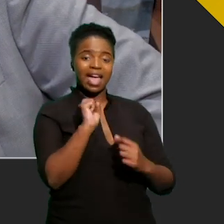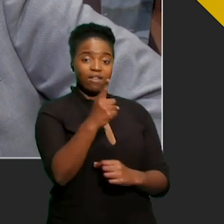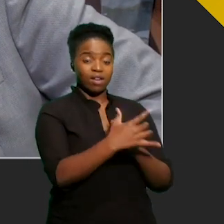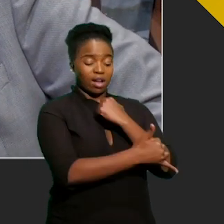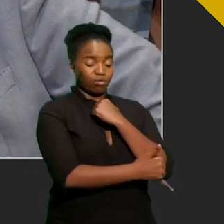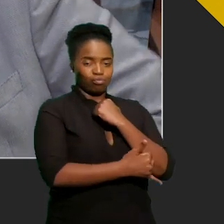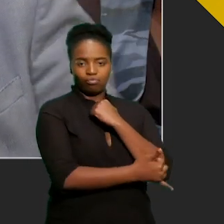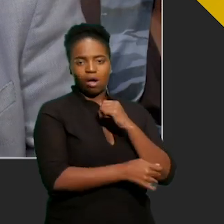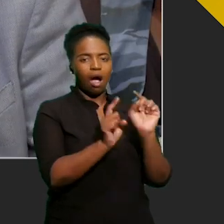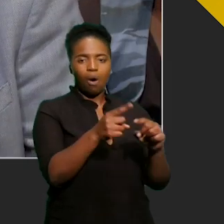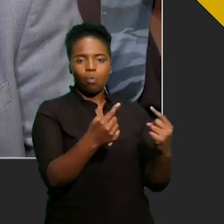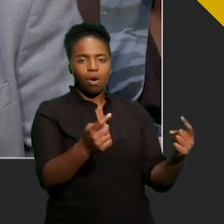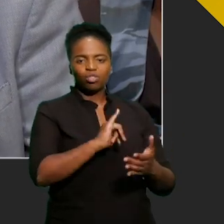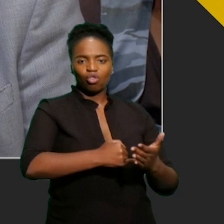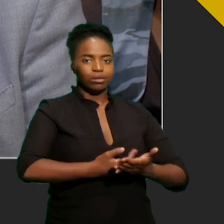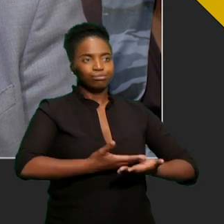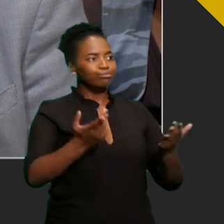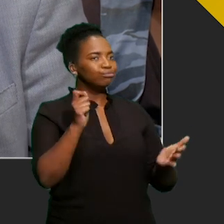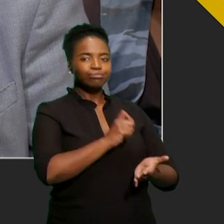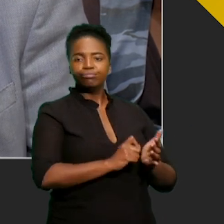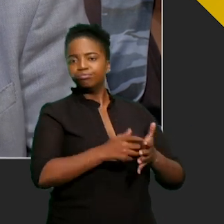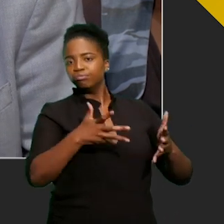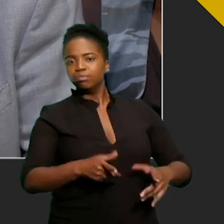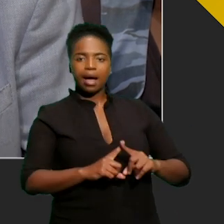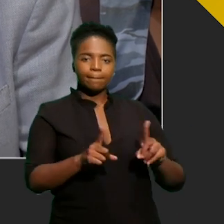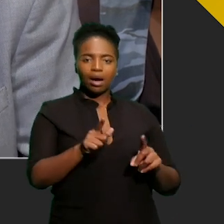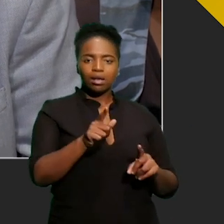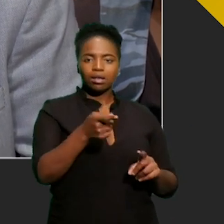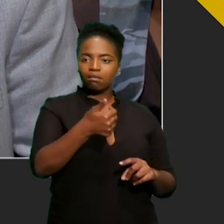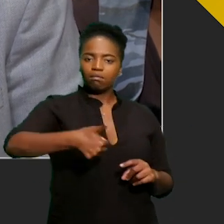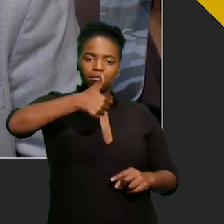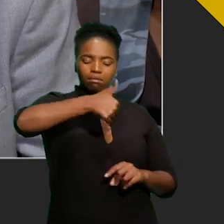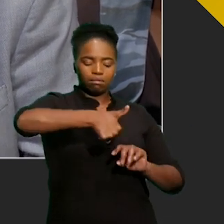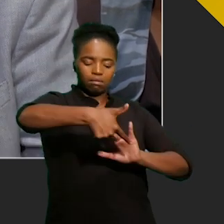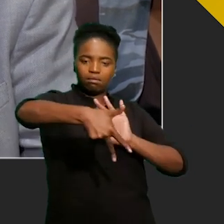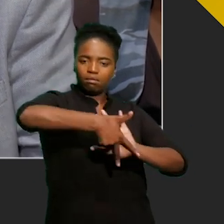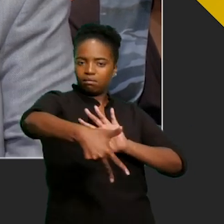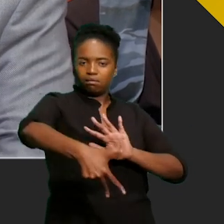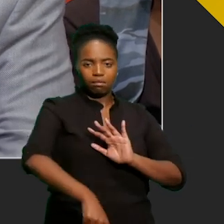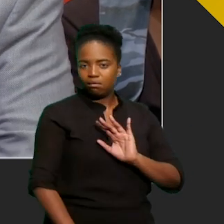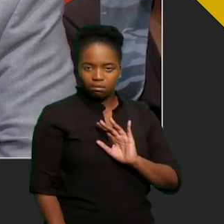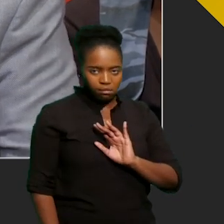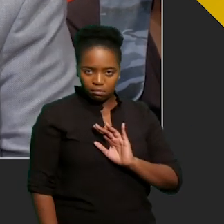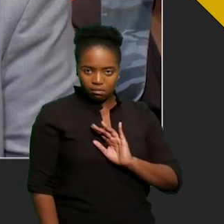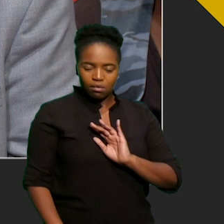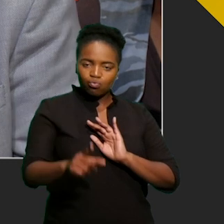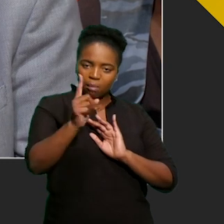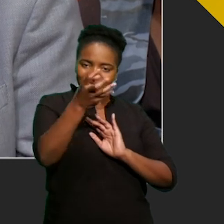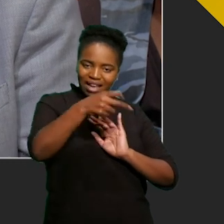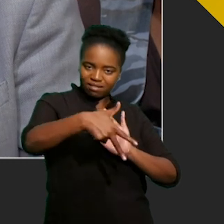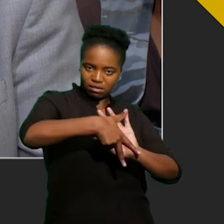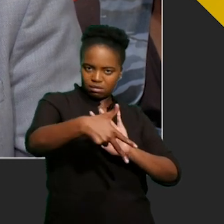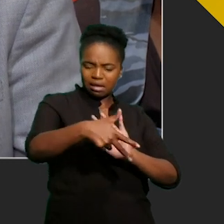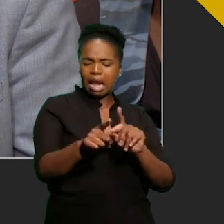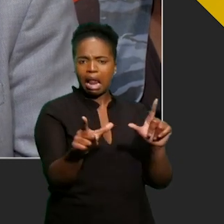in every country, right, you can't just operate as a journalist without some level of vetting, right, that you can now operate as a journalist. Yeah. So I don't